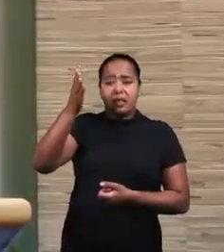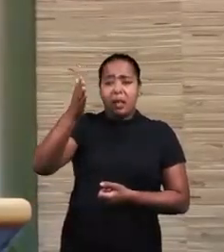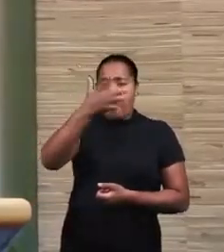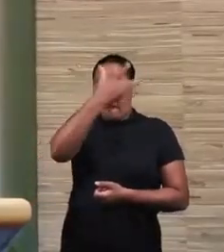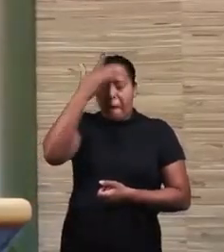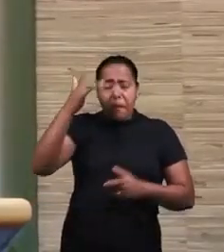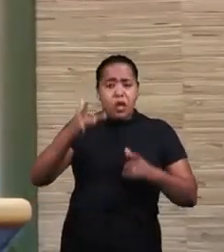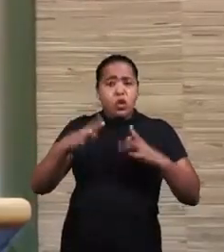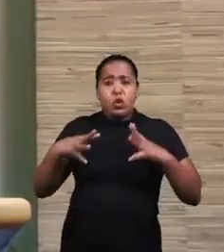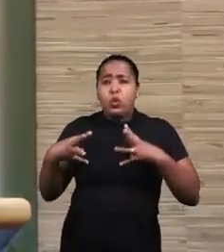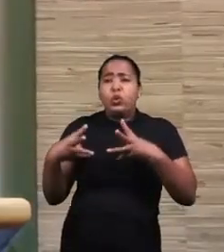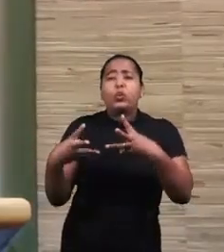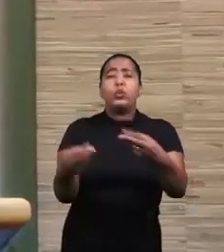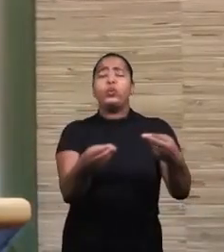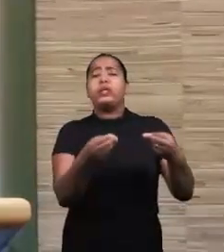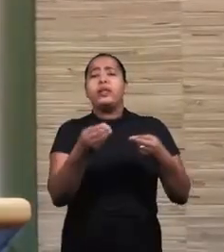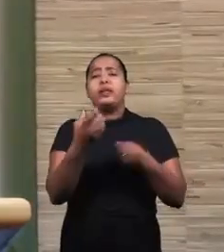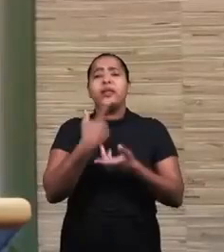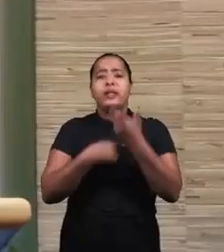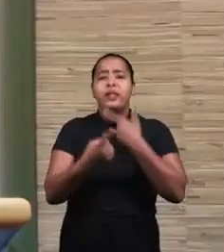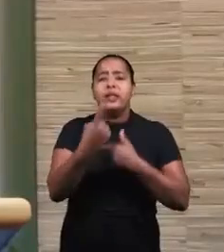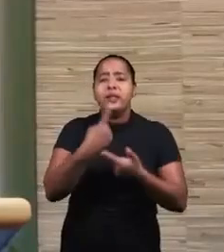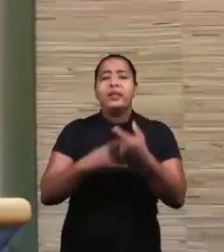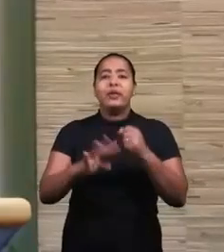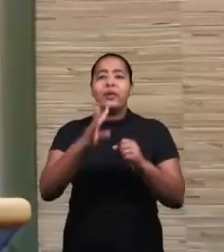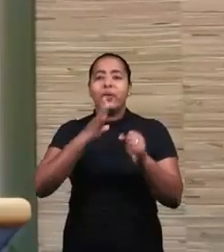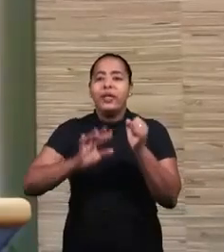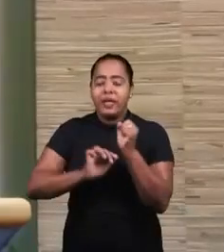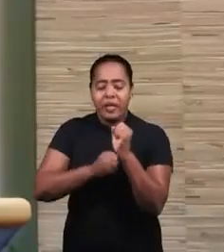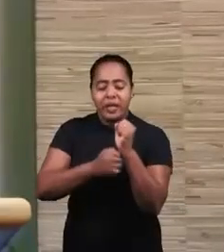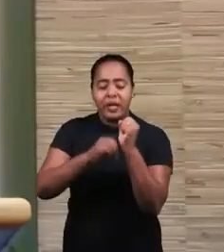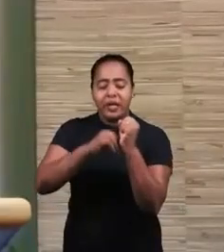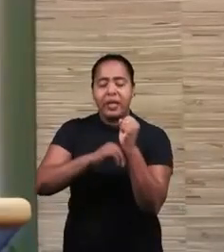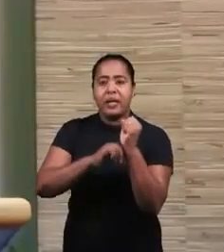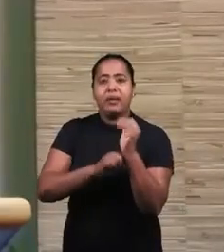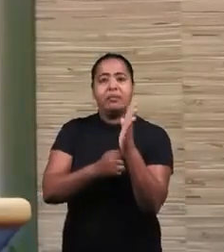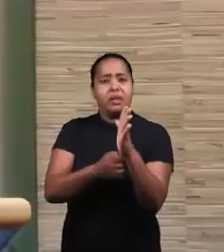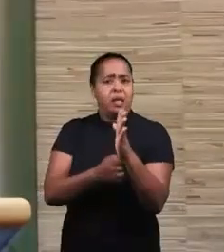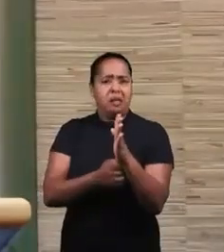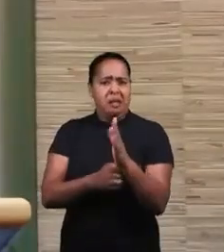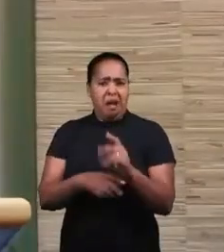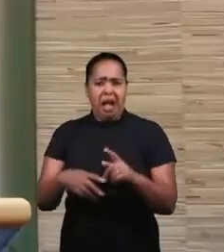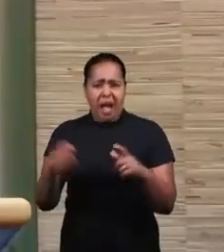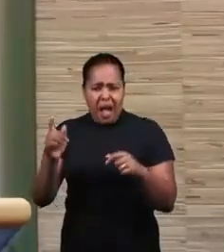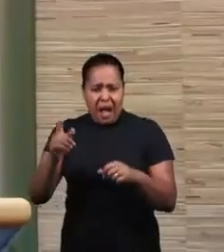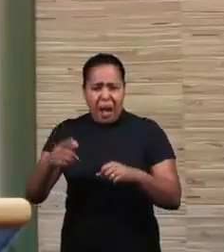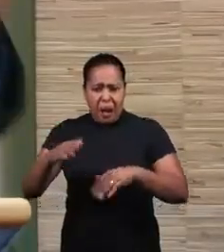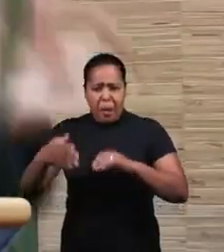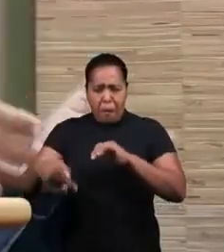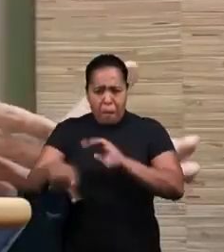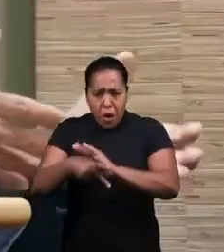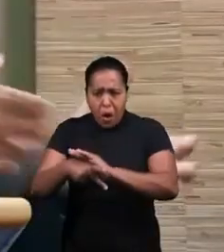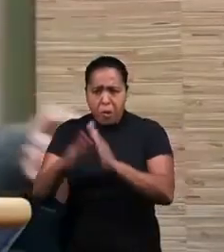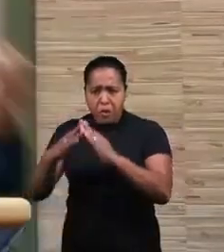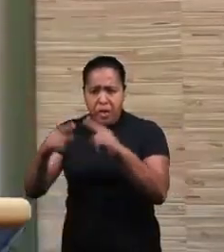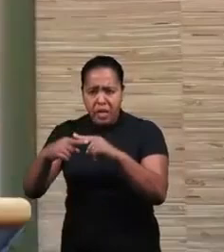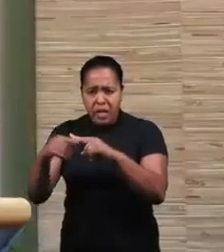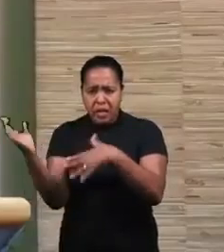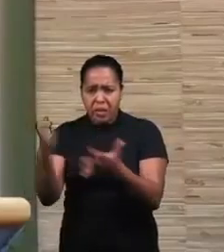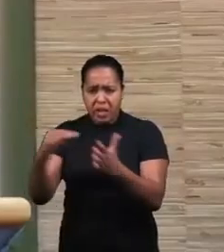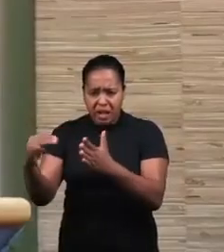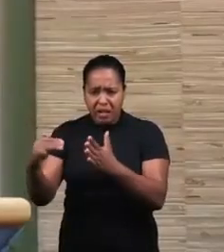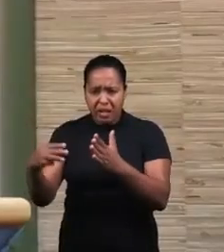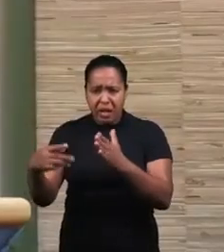all those who want to know the mystery. The mystery is not with the Christian, Maranatha Christian Church or the